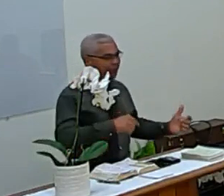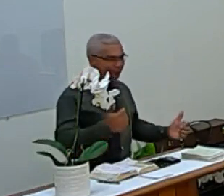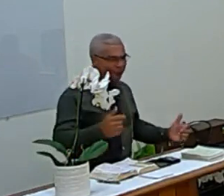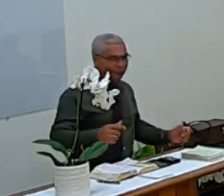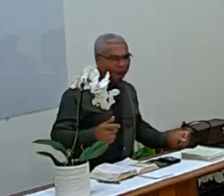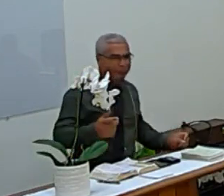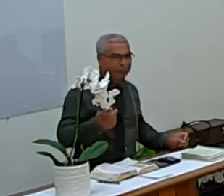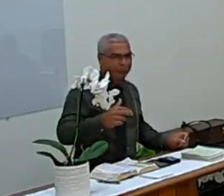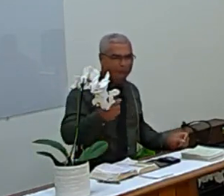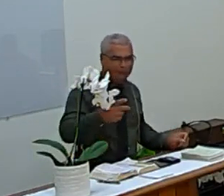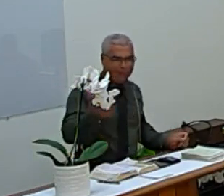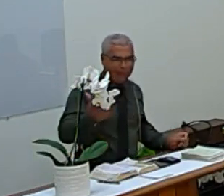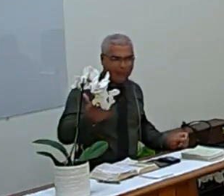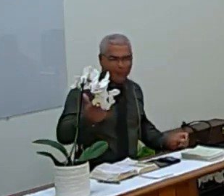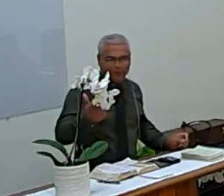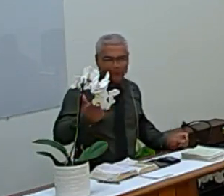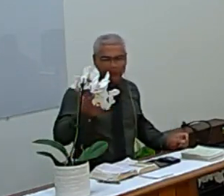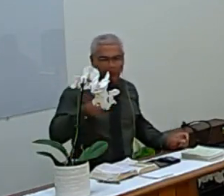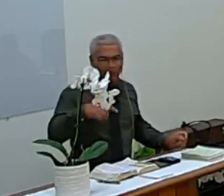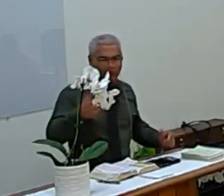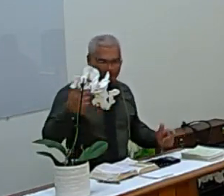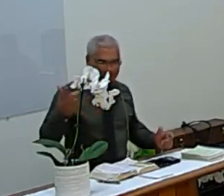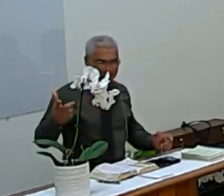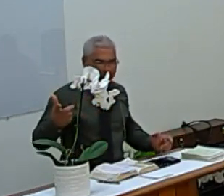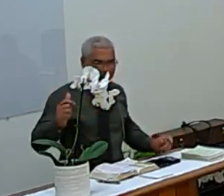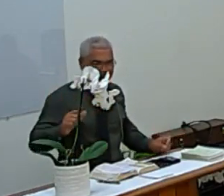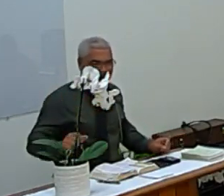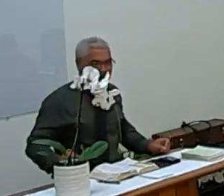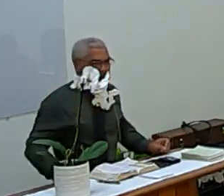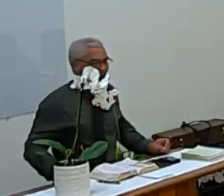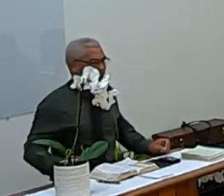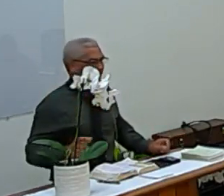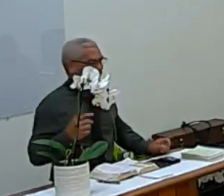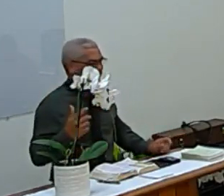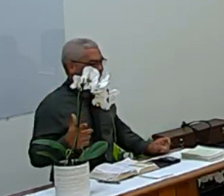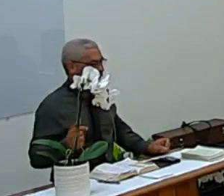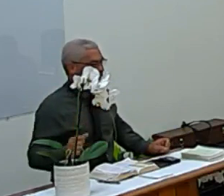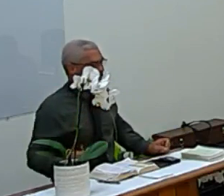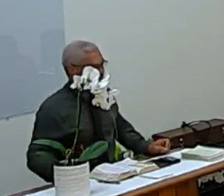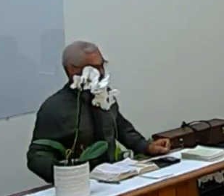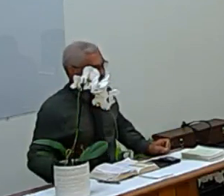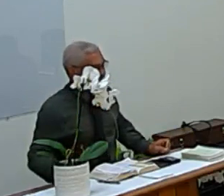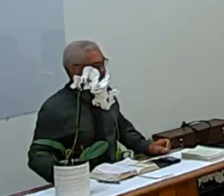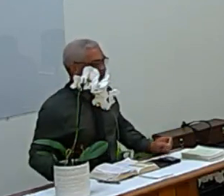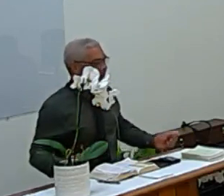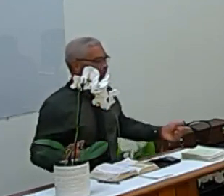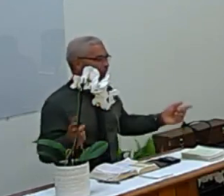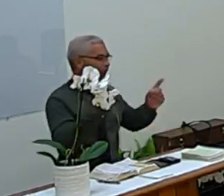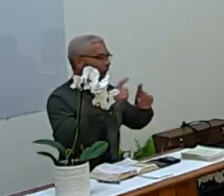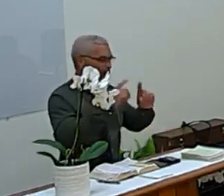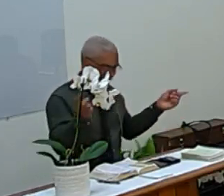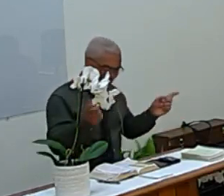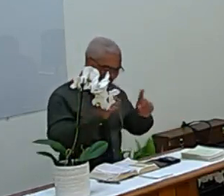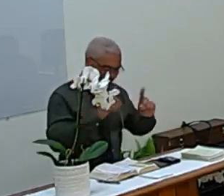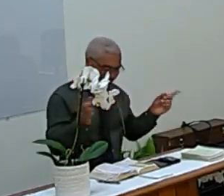regarding Matthew chapter 22, when he speaks about,